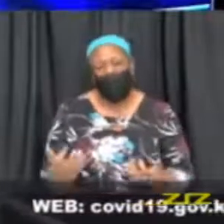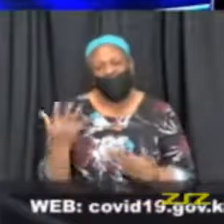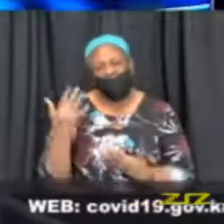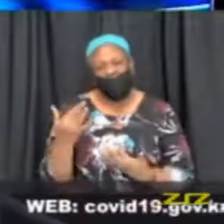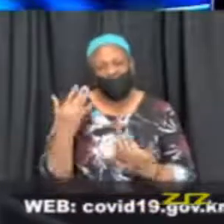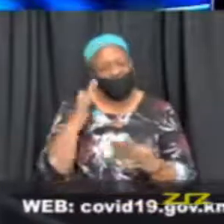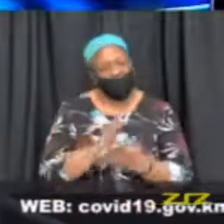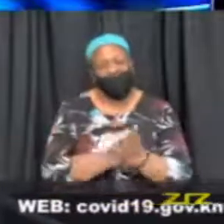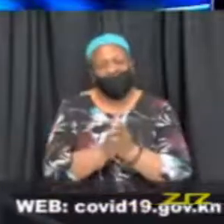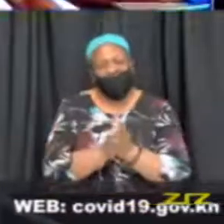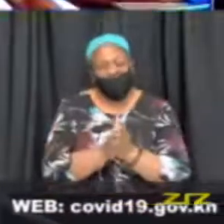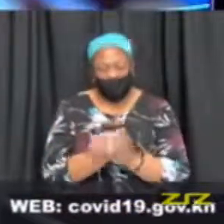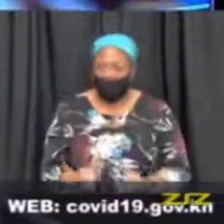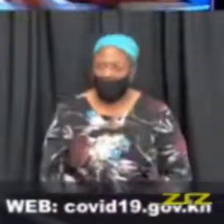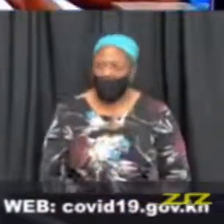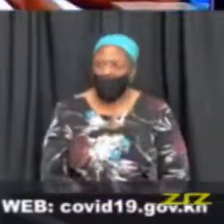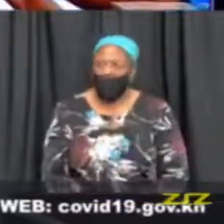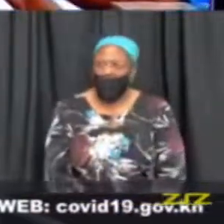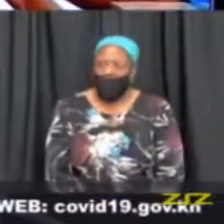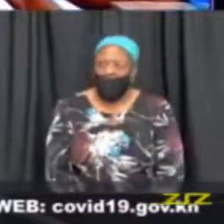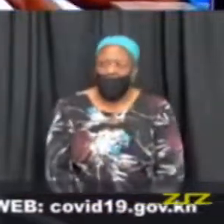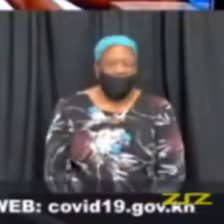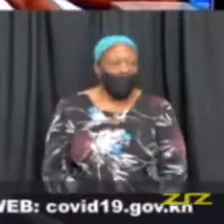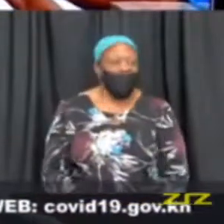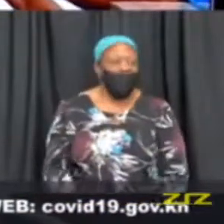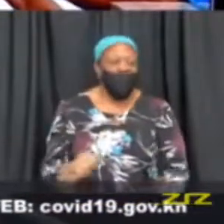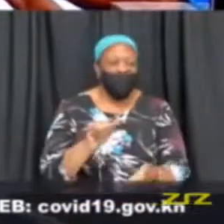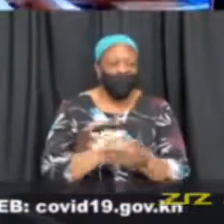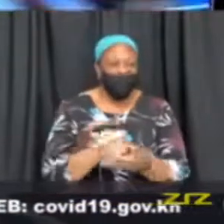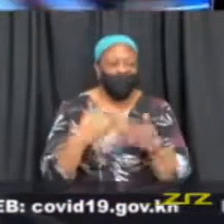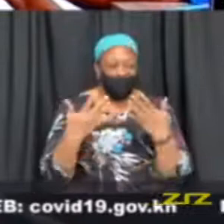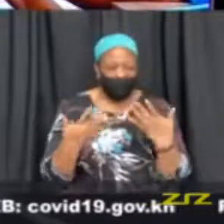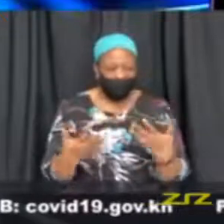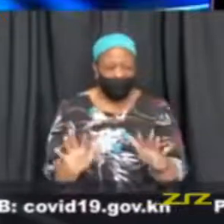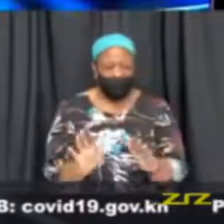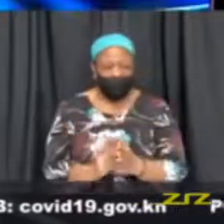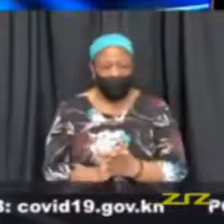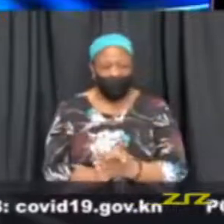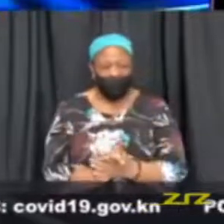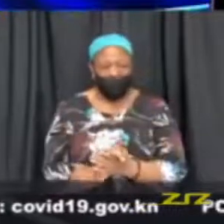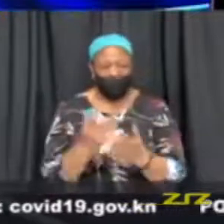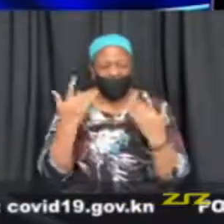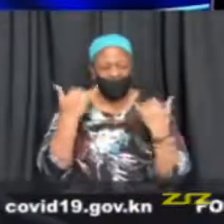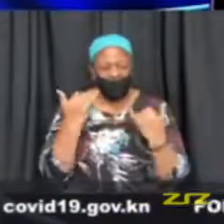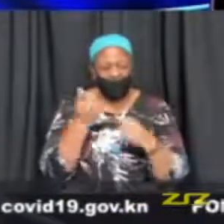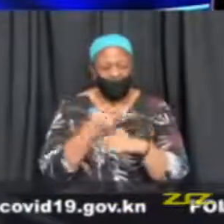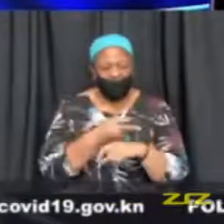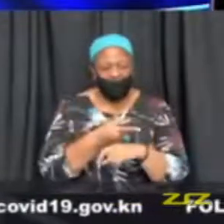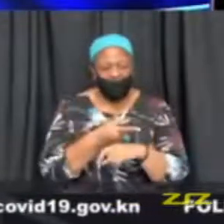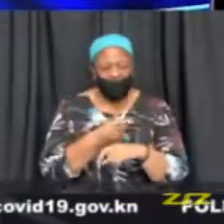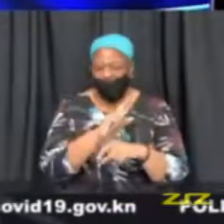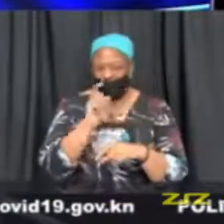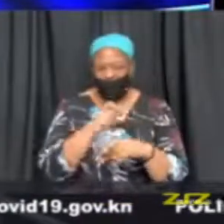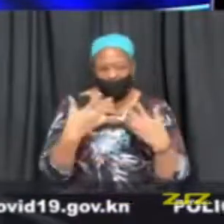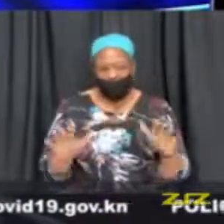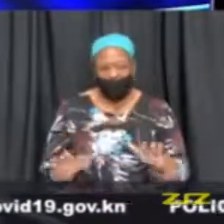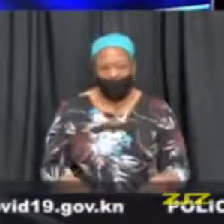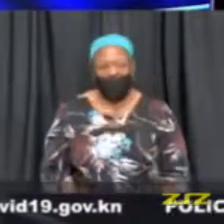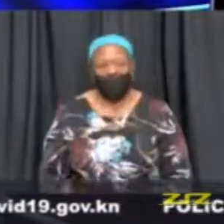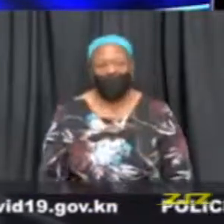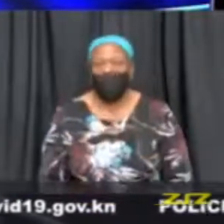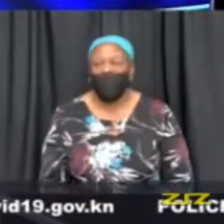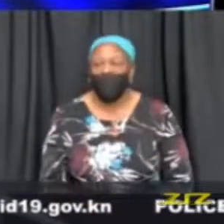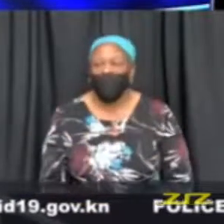Thank you very much, Dr. Wilkins. That brings us to the end of our question and answer segment for today. I want to thank all of you. I